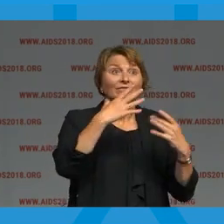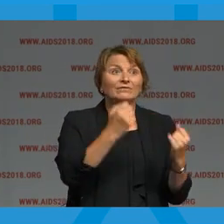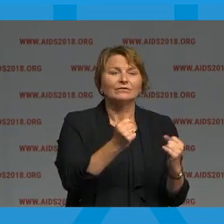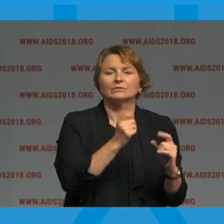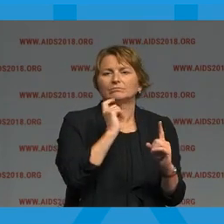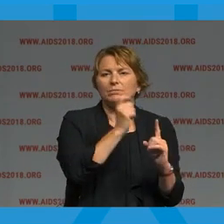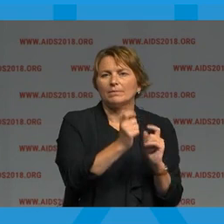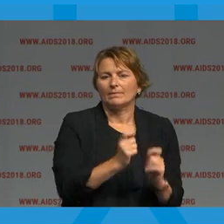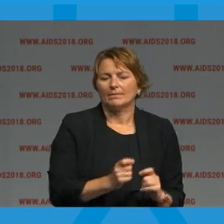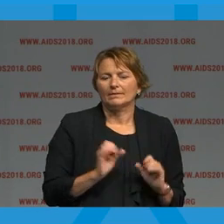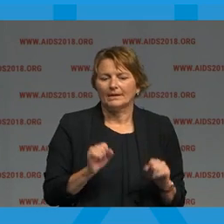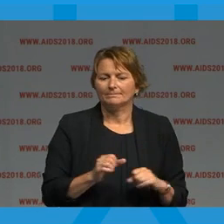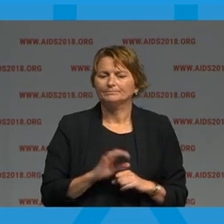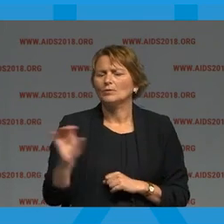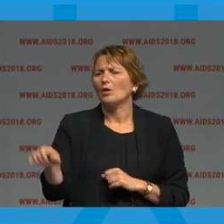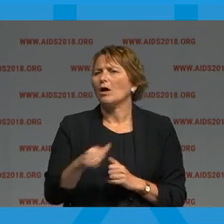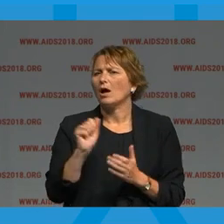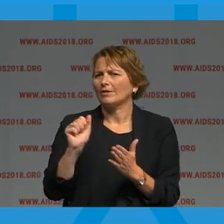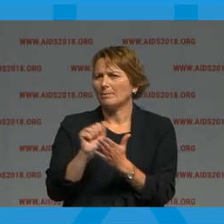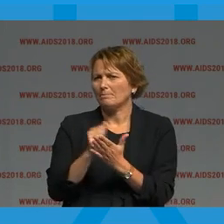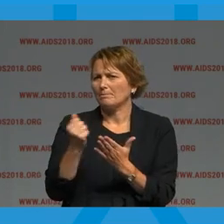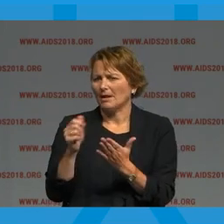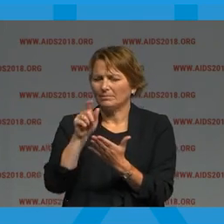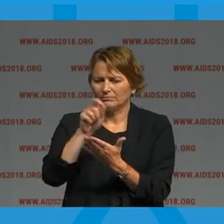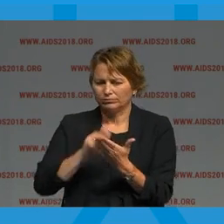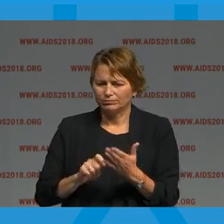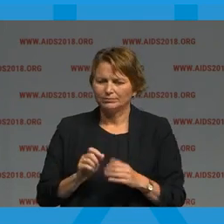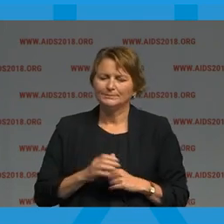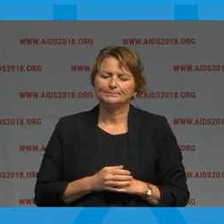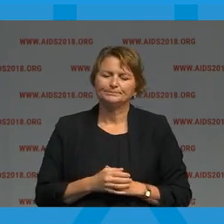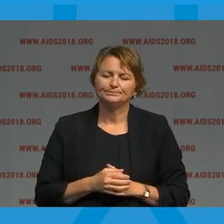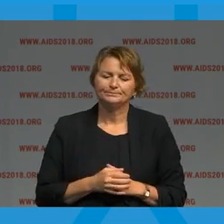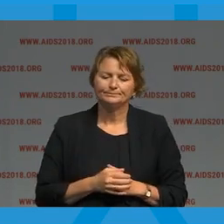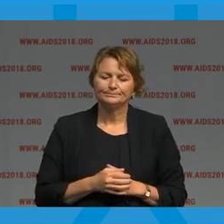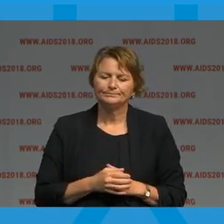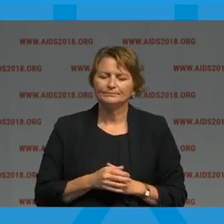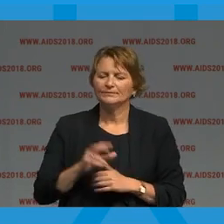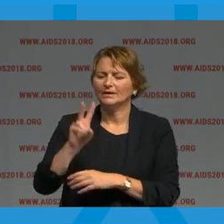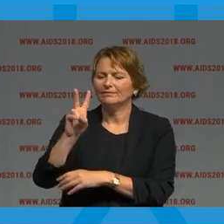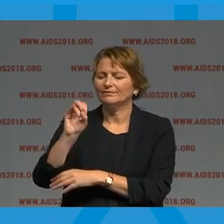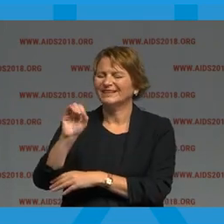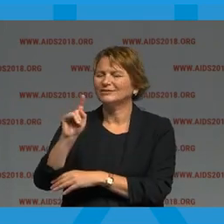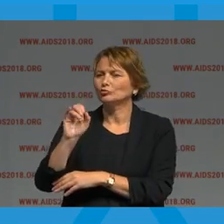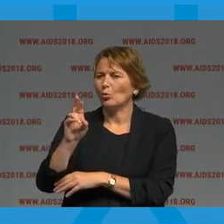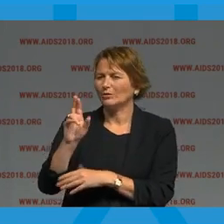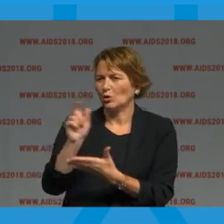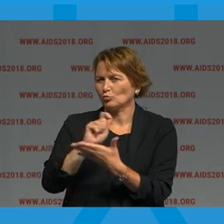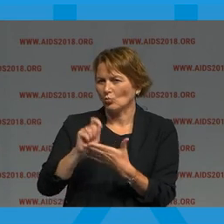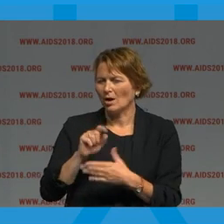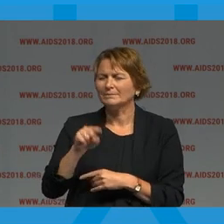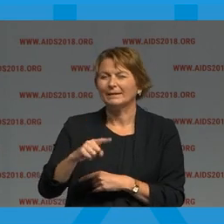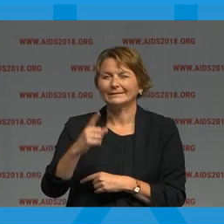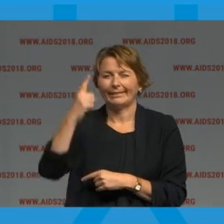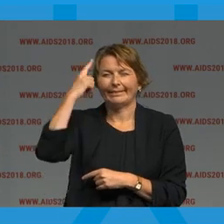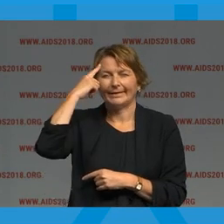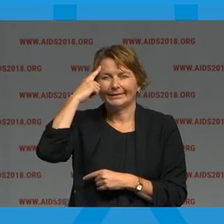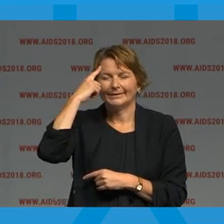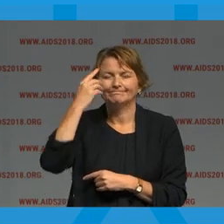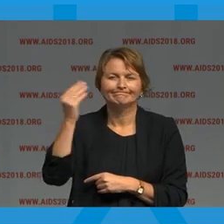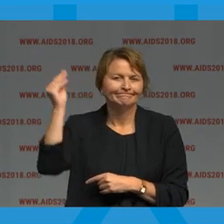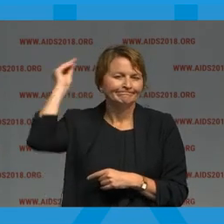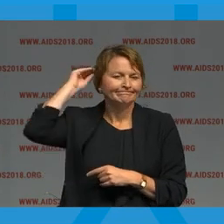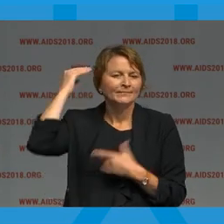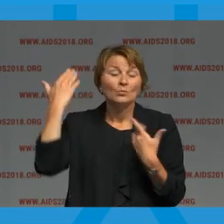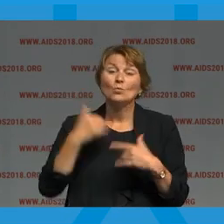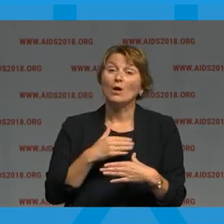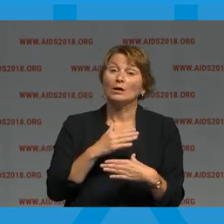In another paper published by Marco Vittoria and co-workers, there is a statement that I think we need to keep in the back of our minds. In low and middle